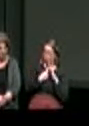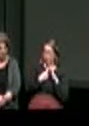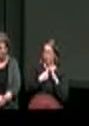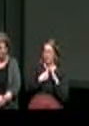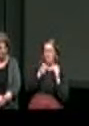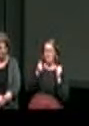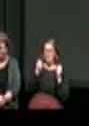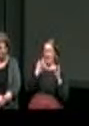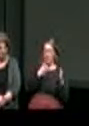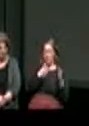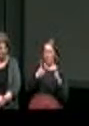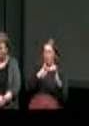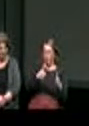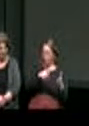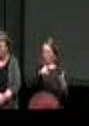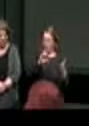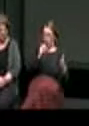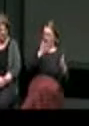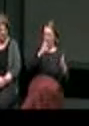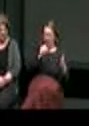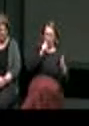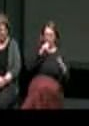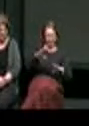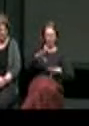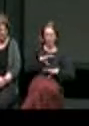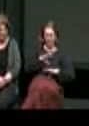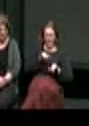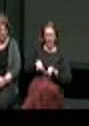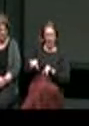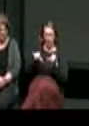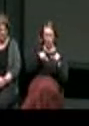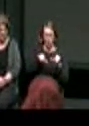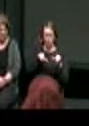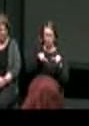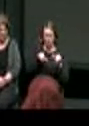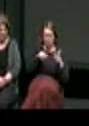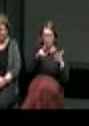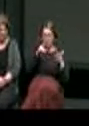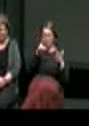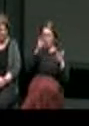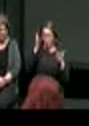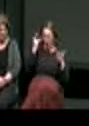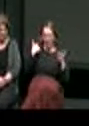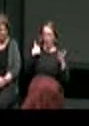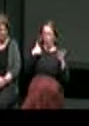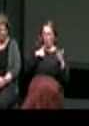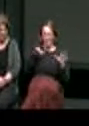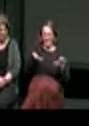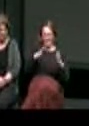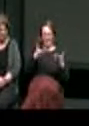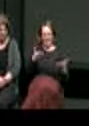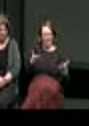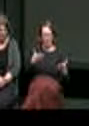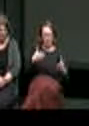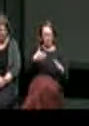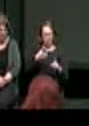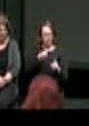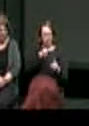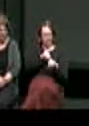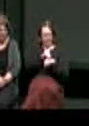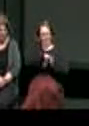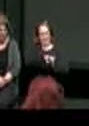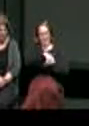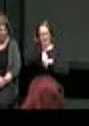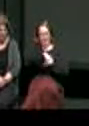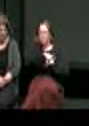throughout the state of Ohio did not meet standards because of things we did to them, not because of what the river did, it's because of